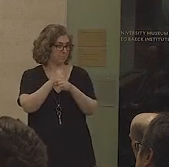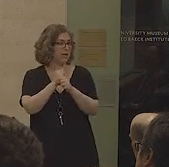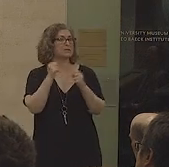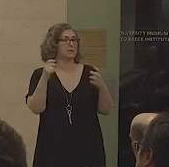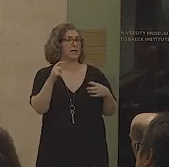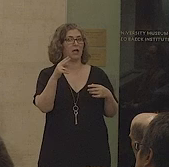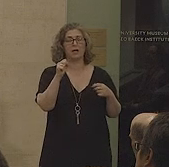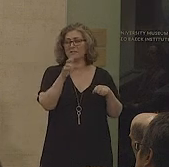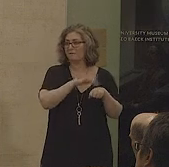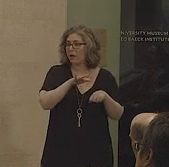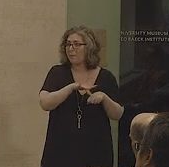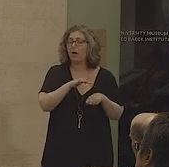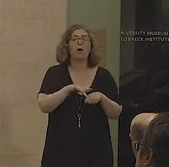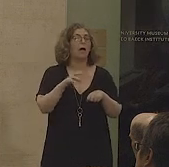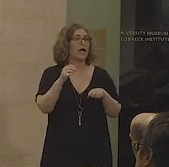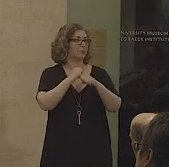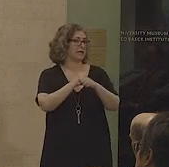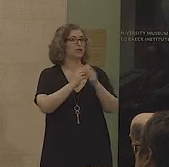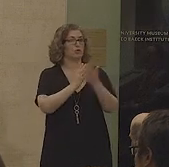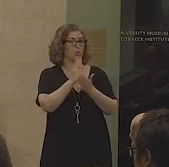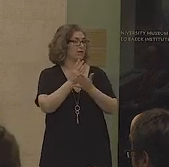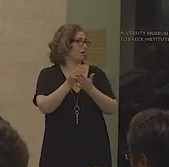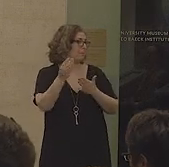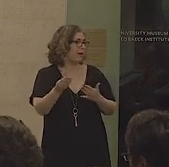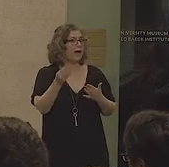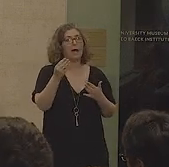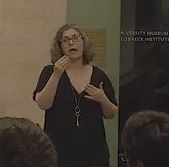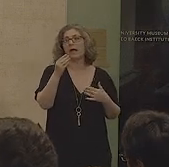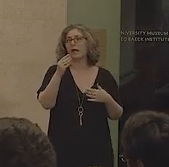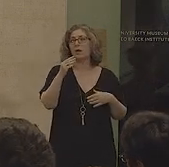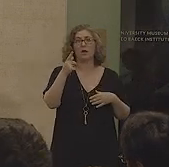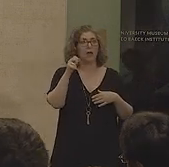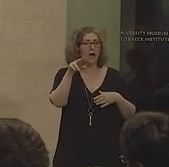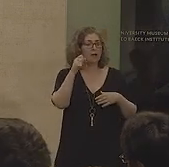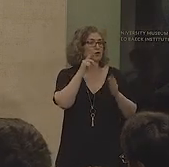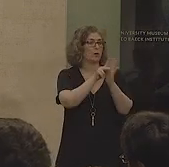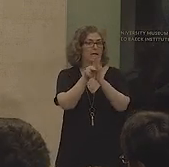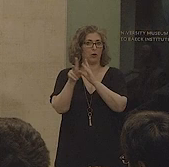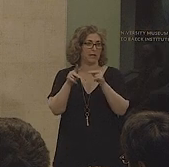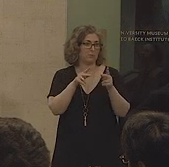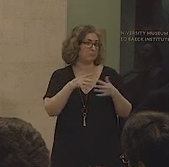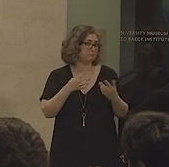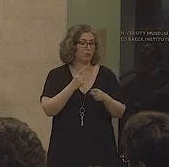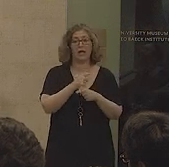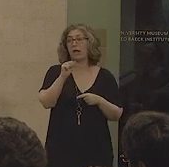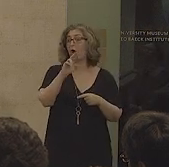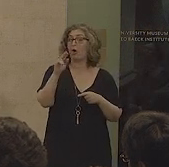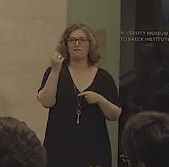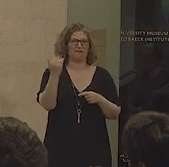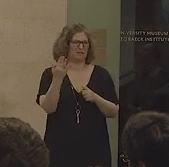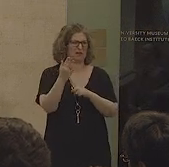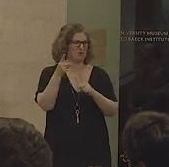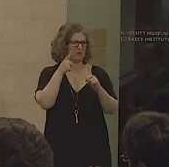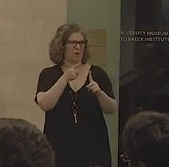them available and protects the rights to buy weapons that are essentially used to kill people en masse. What's an AR-15 meant to do?